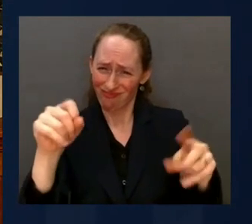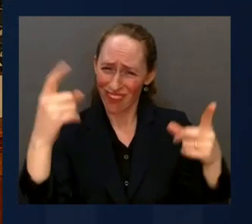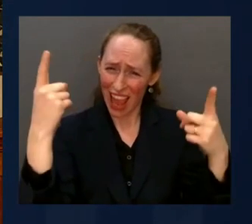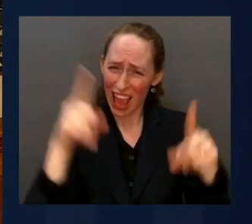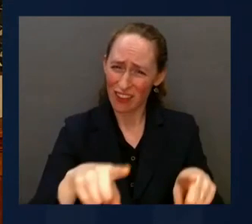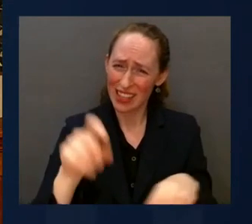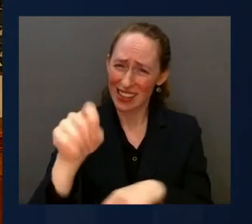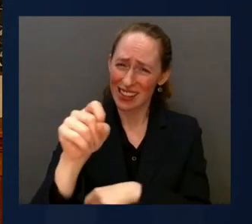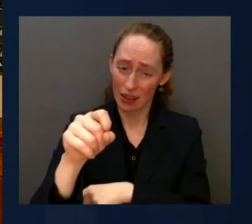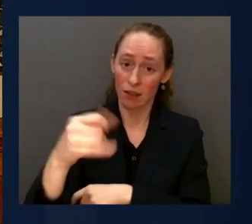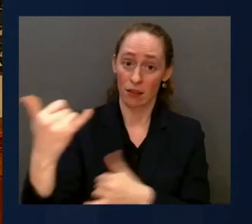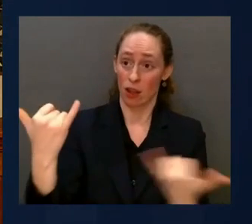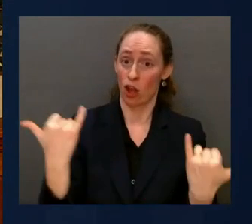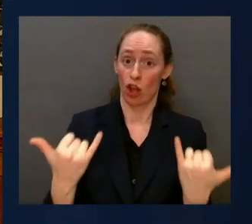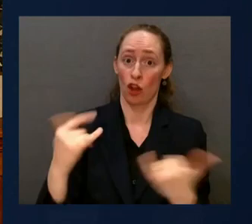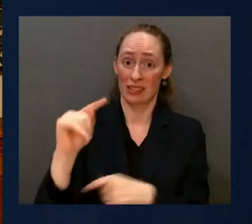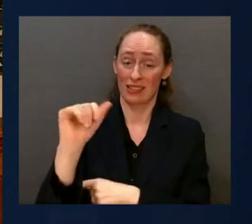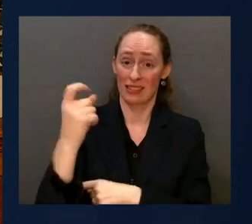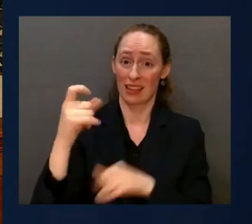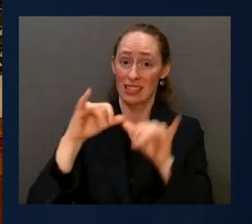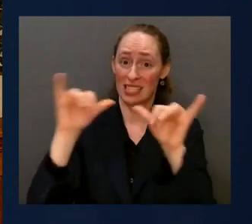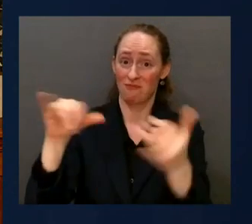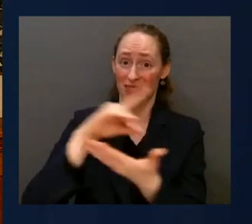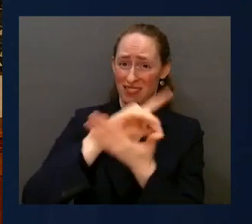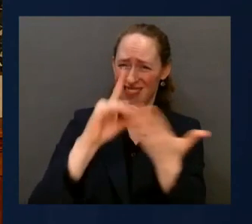It is not fair.